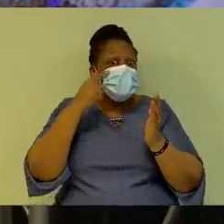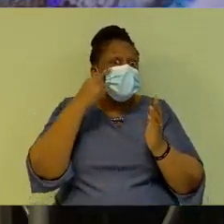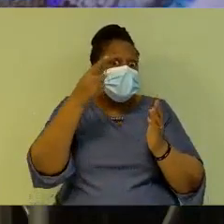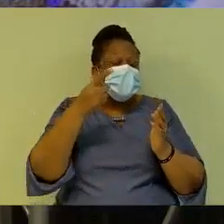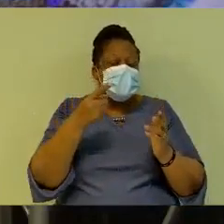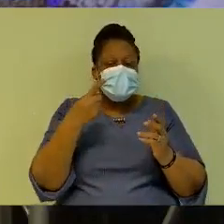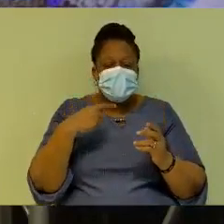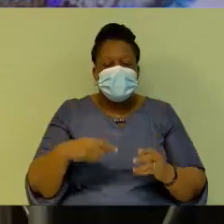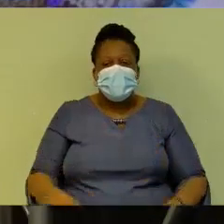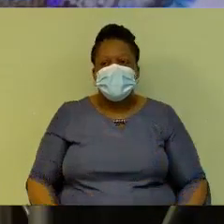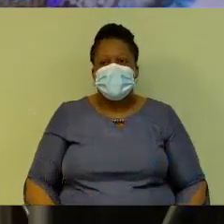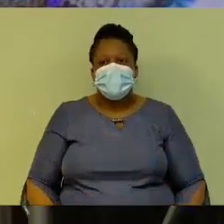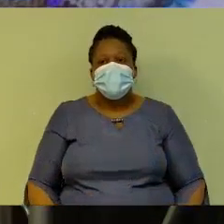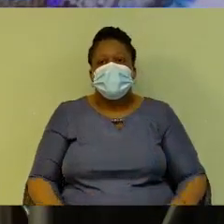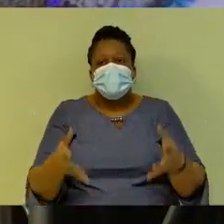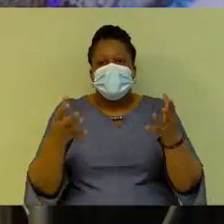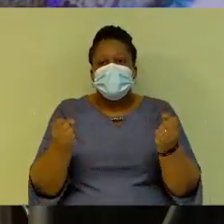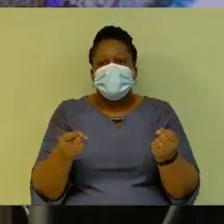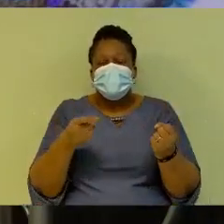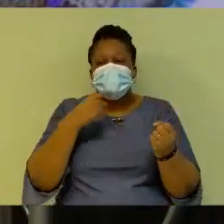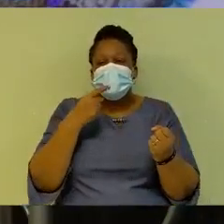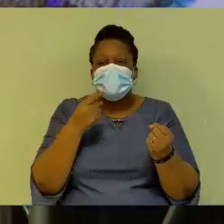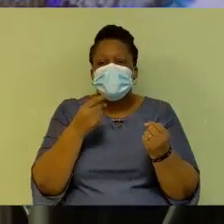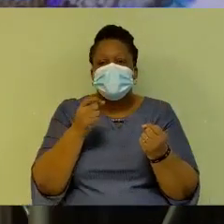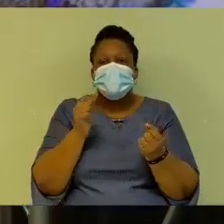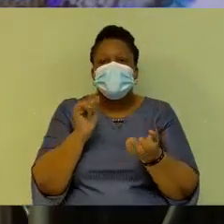And finally, I want to acknowledge that